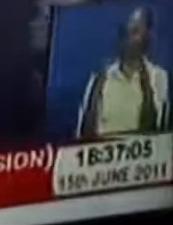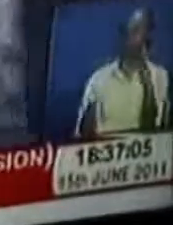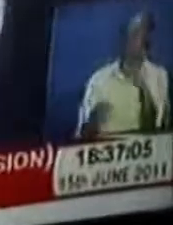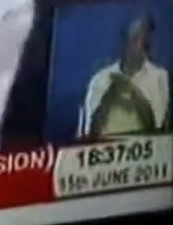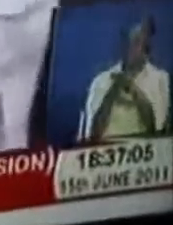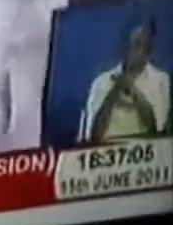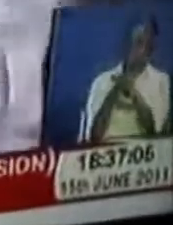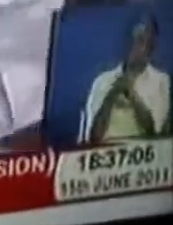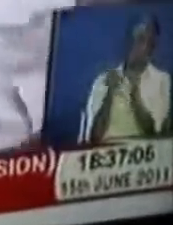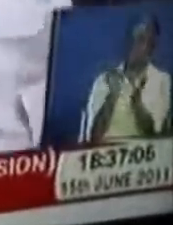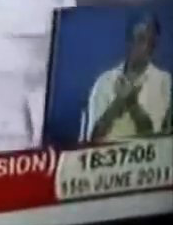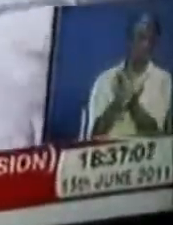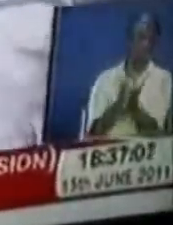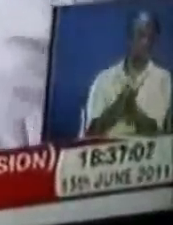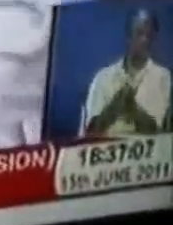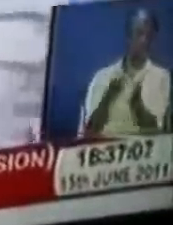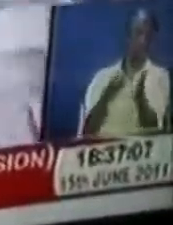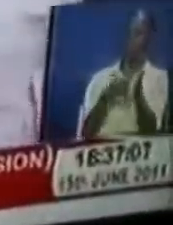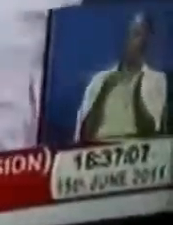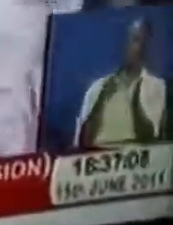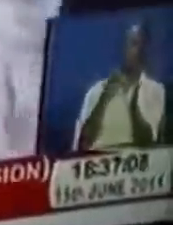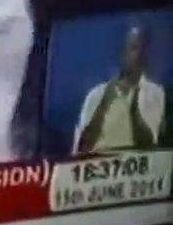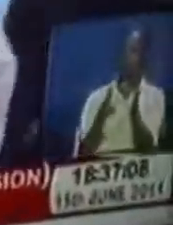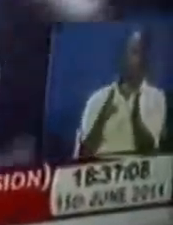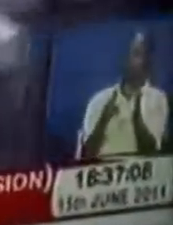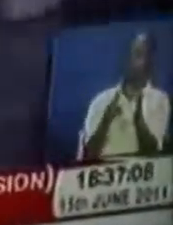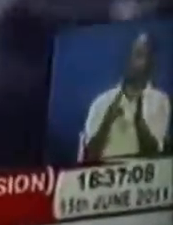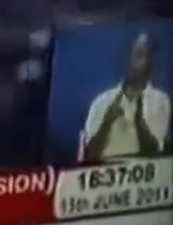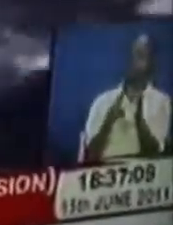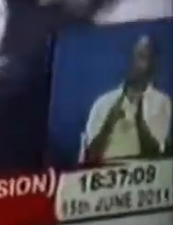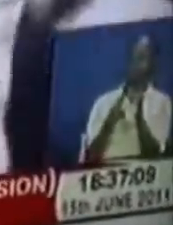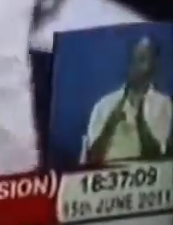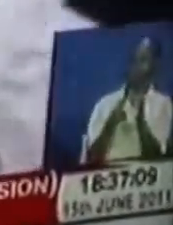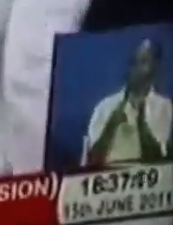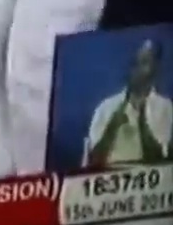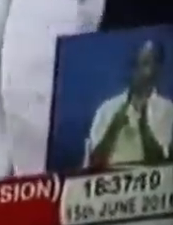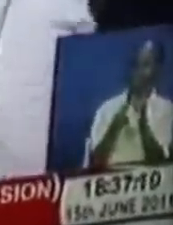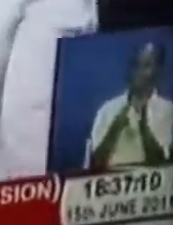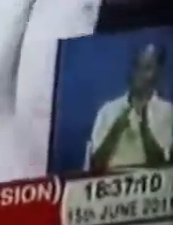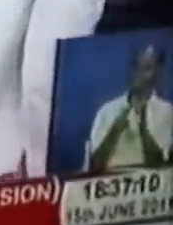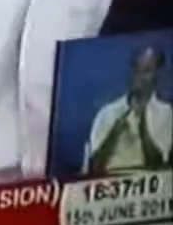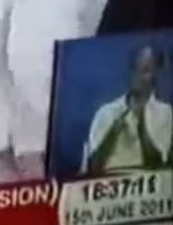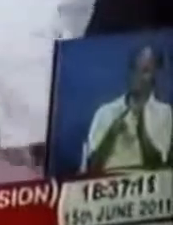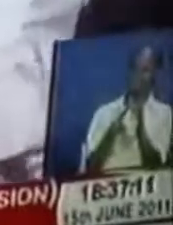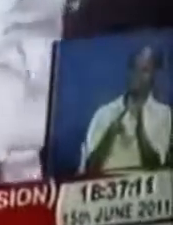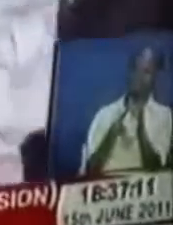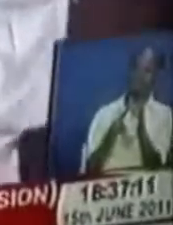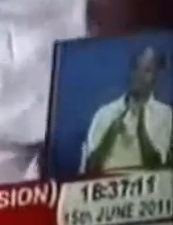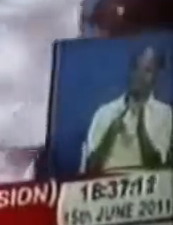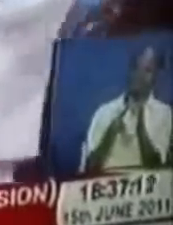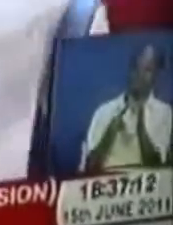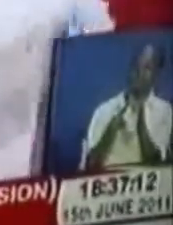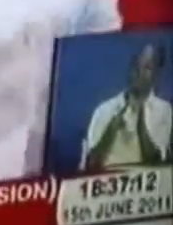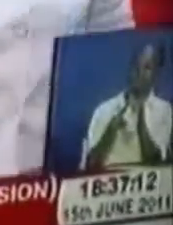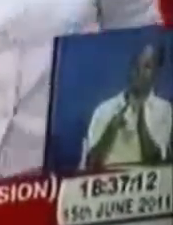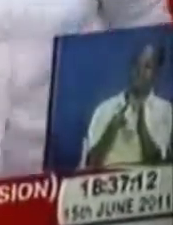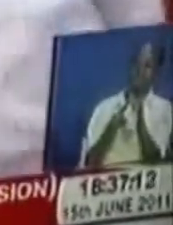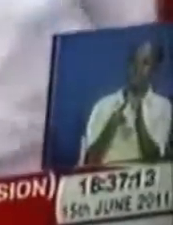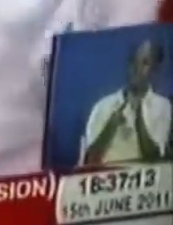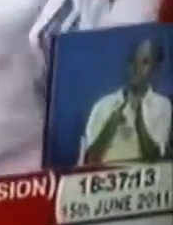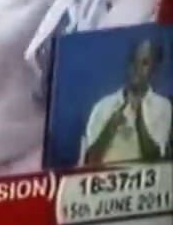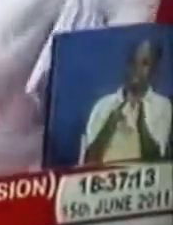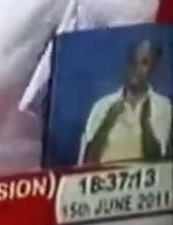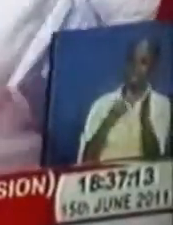Yes, what's your point of order? Order! Honorable Milo Diambo, order! Point of order, Mr. Speaker. Order. Yes,